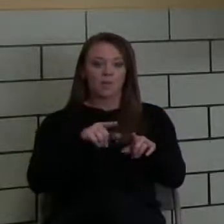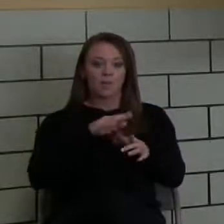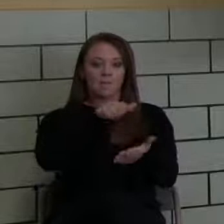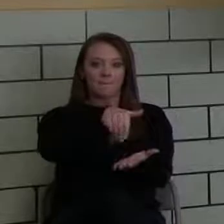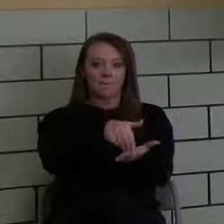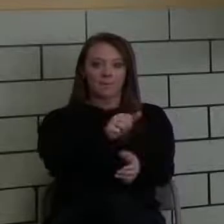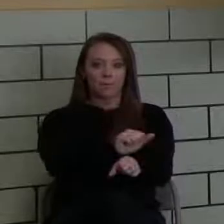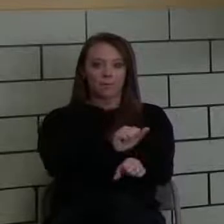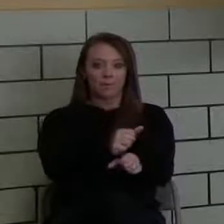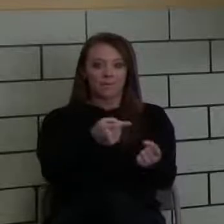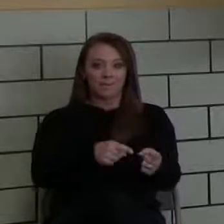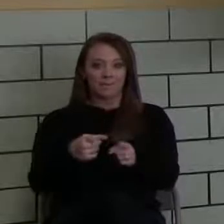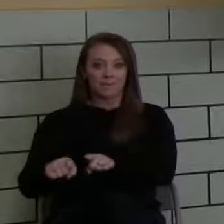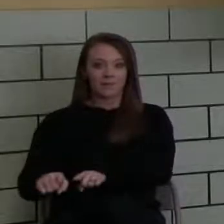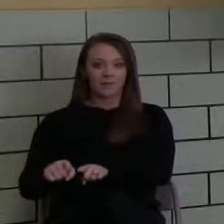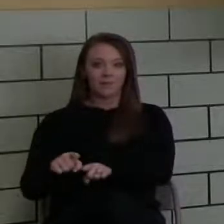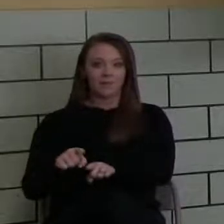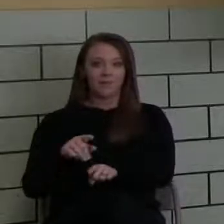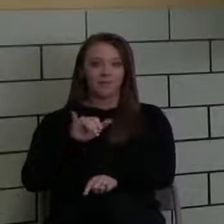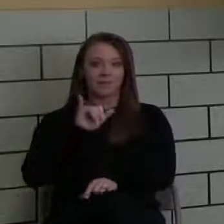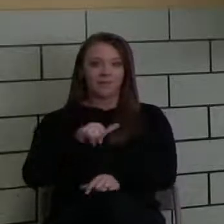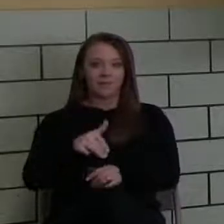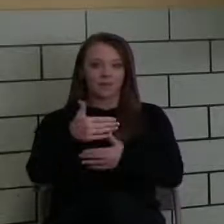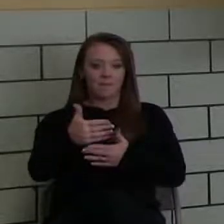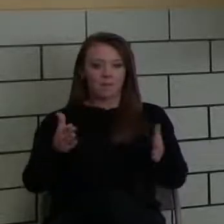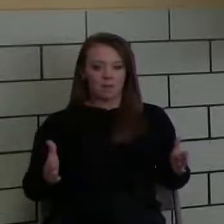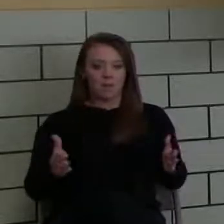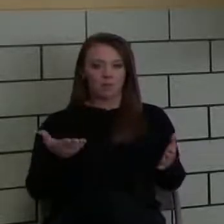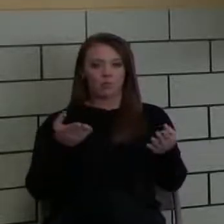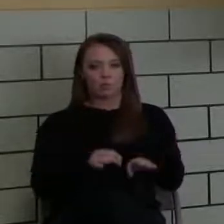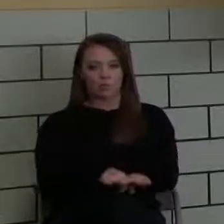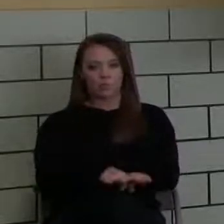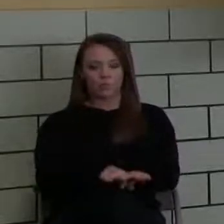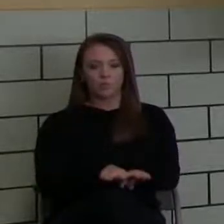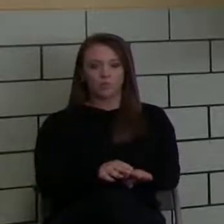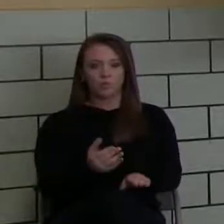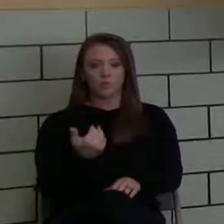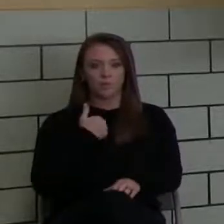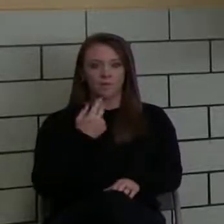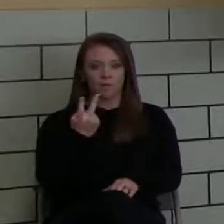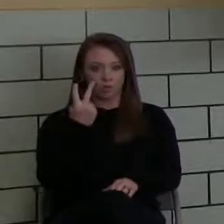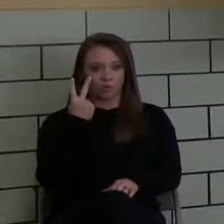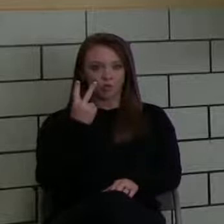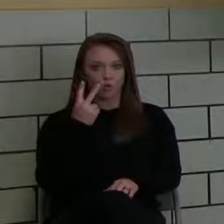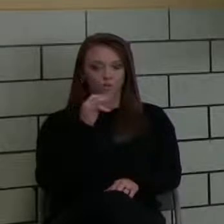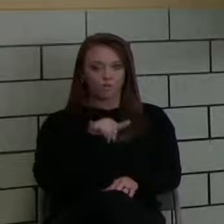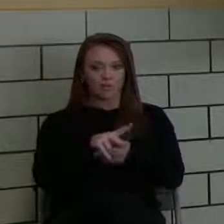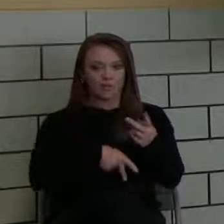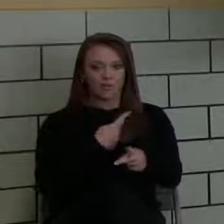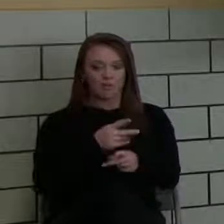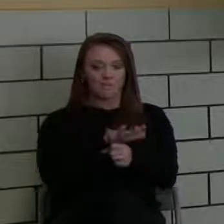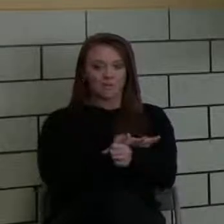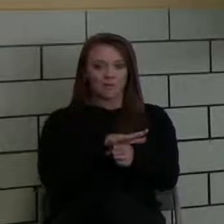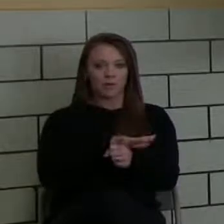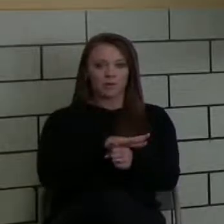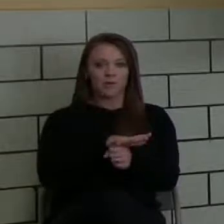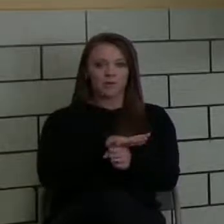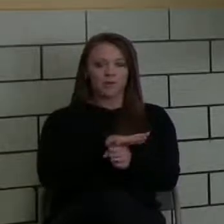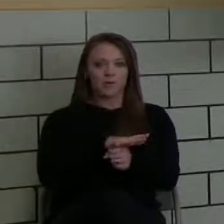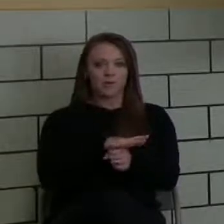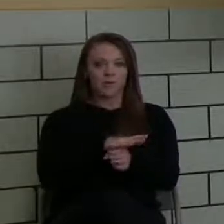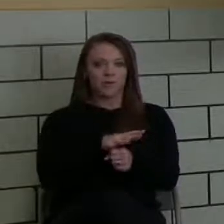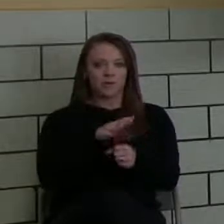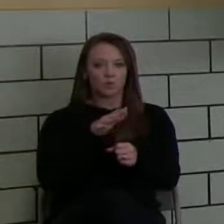anticipate that block is closed. So we have 2 of these median areas, so we anticipate 2